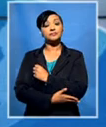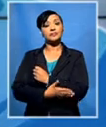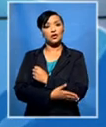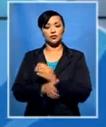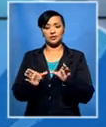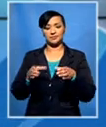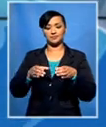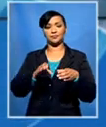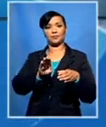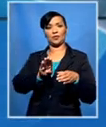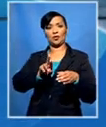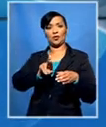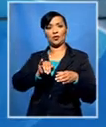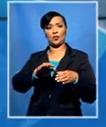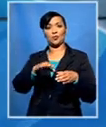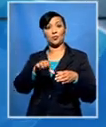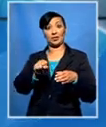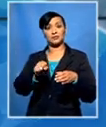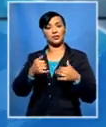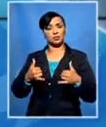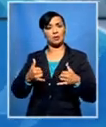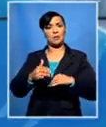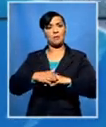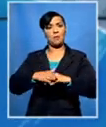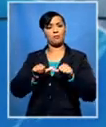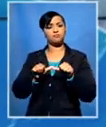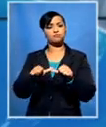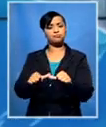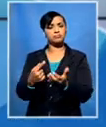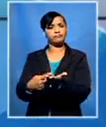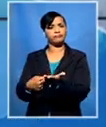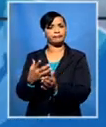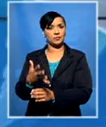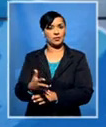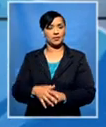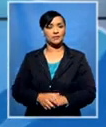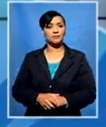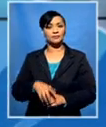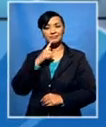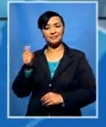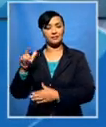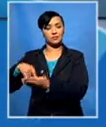Patricia, thank you very much indeed. She's been watching that story, and we'll continue with the coverage of that as it continues to unfold.